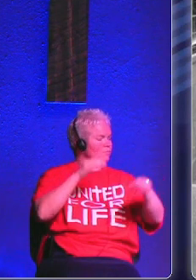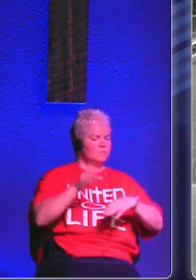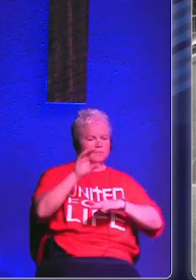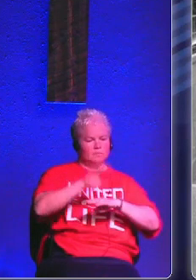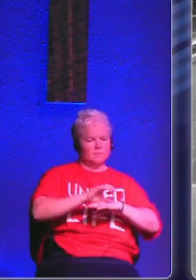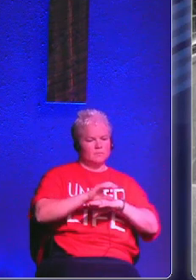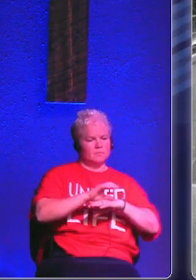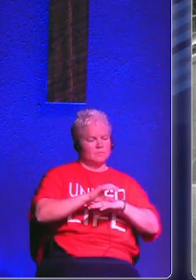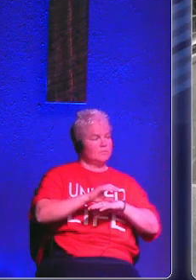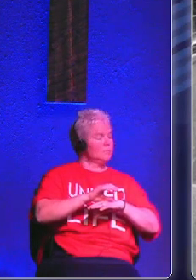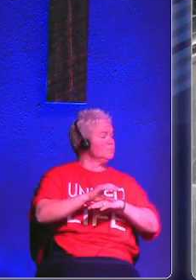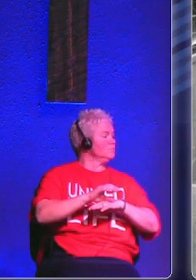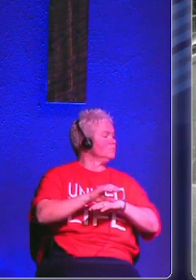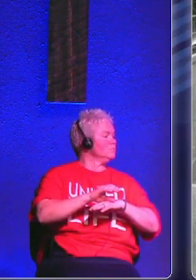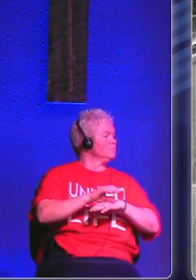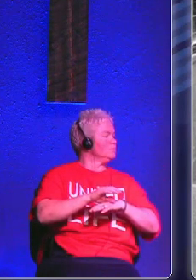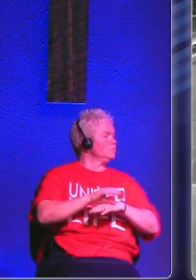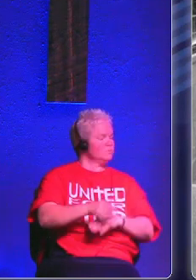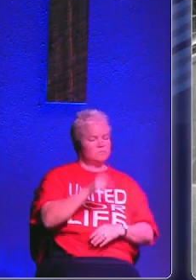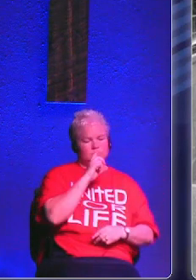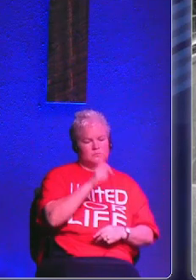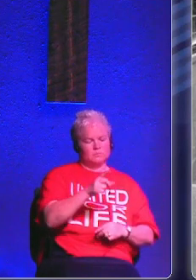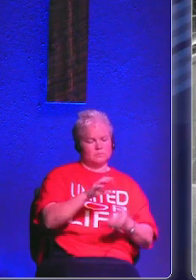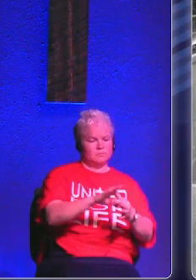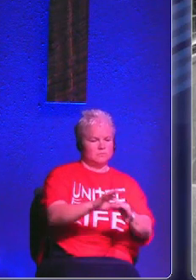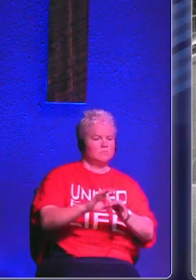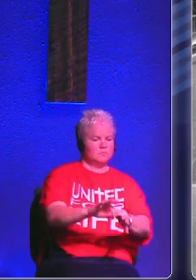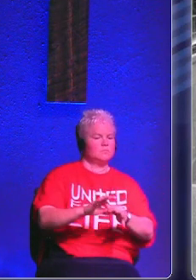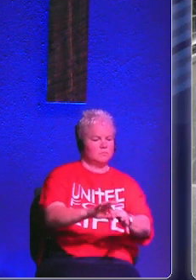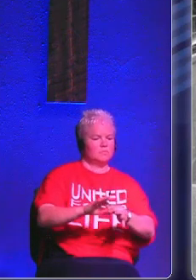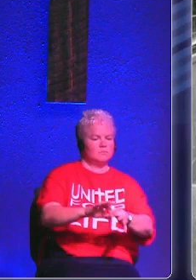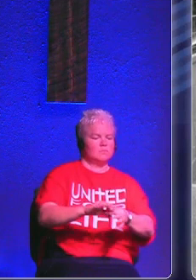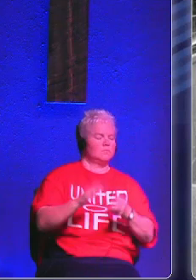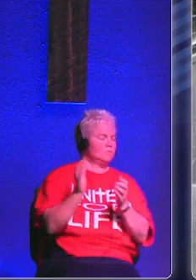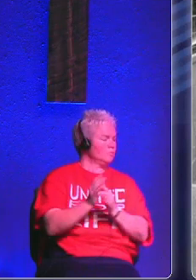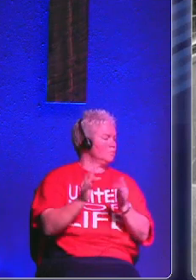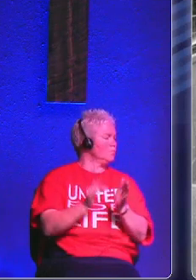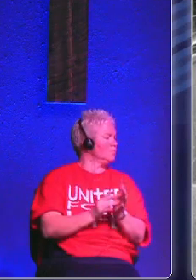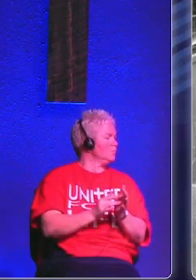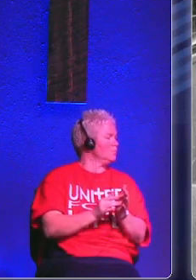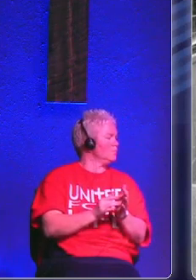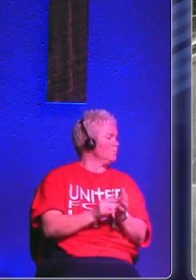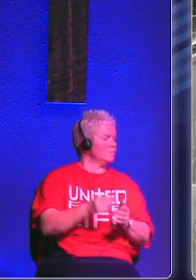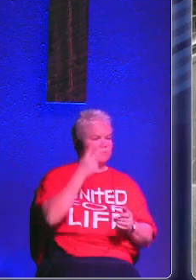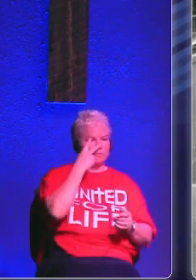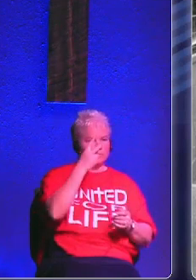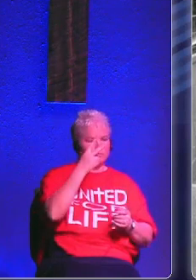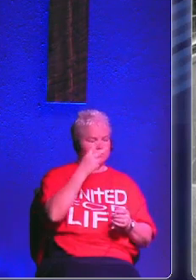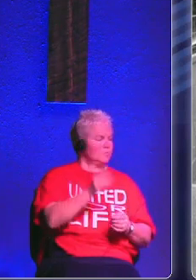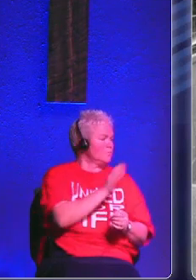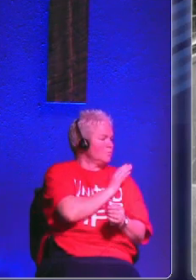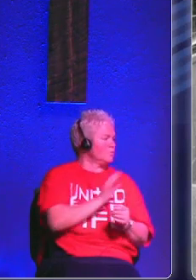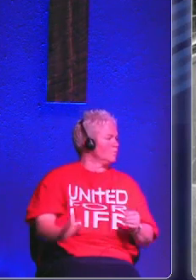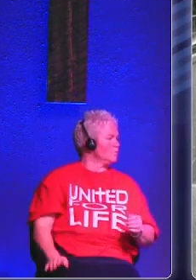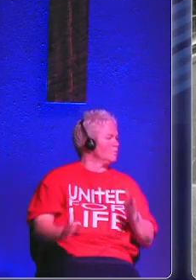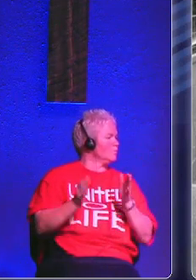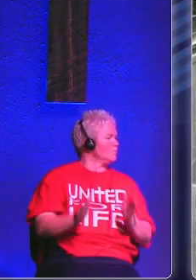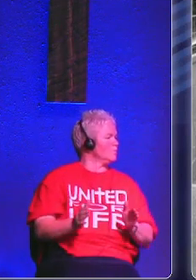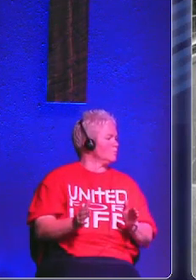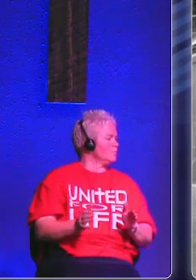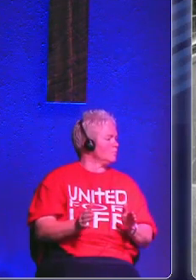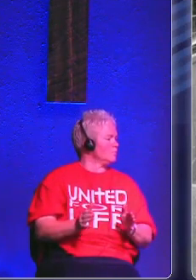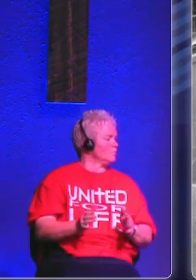what true church actually is, what a true relationship with Jesus actually is. But then we also see some